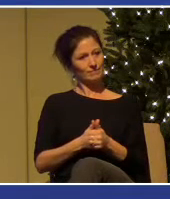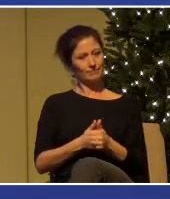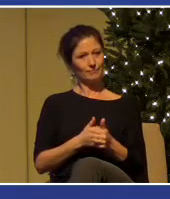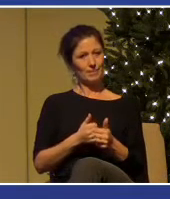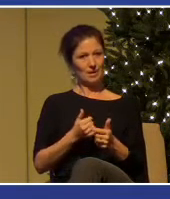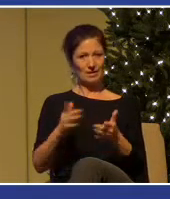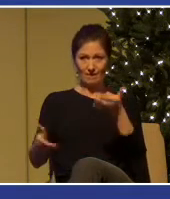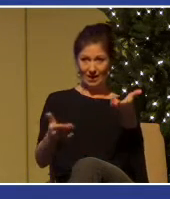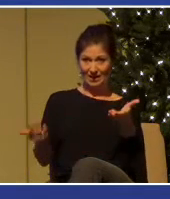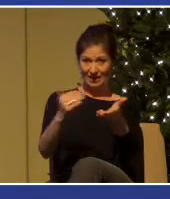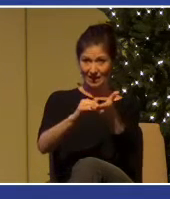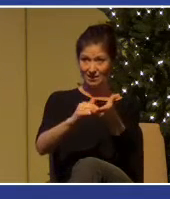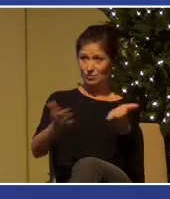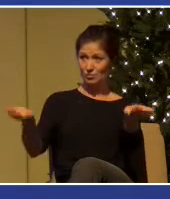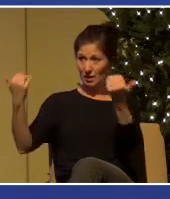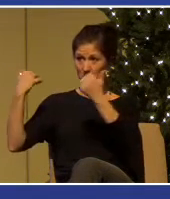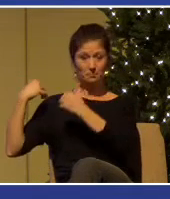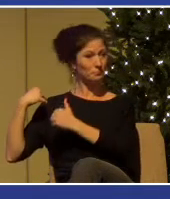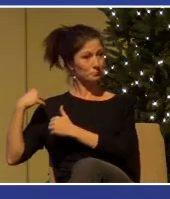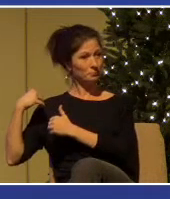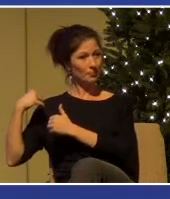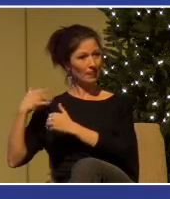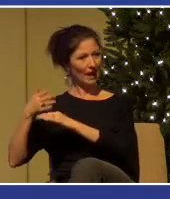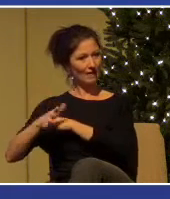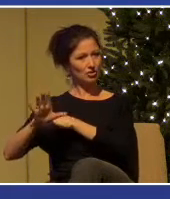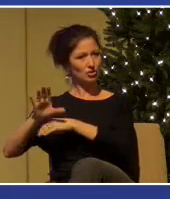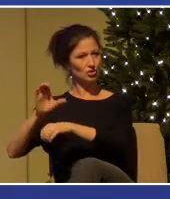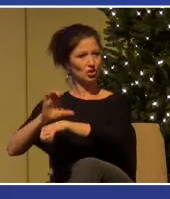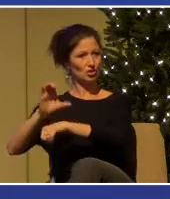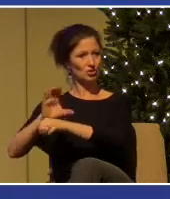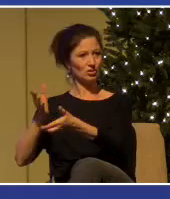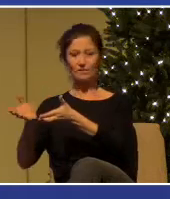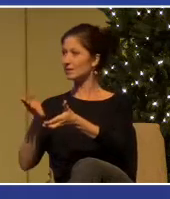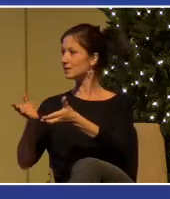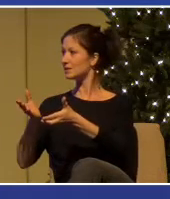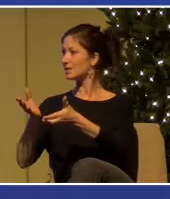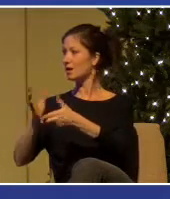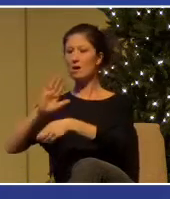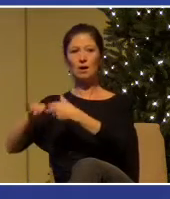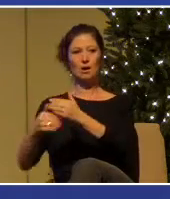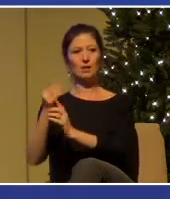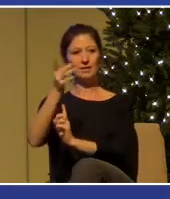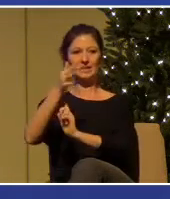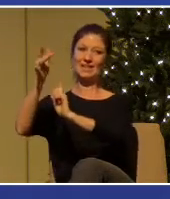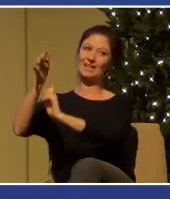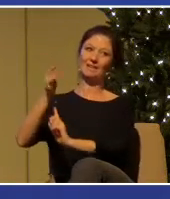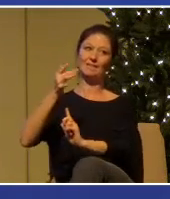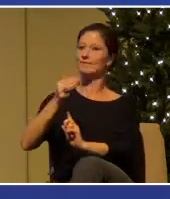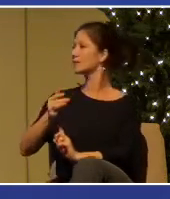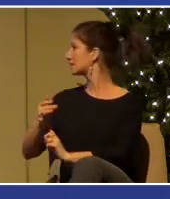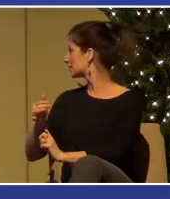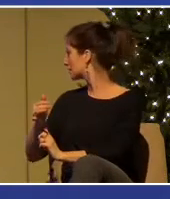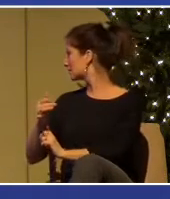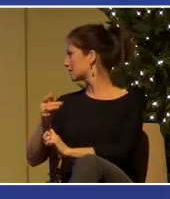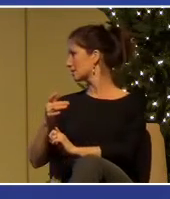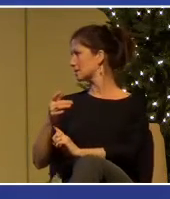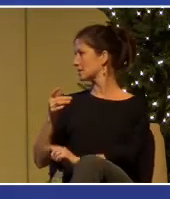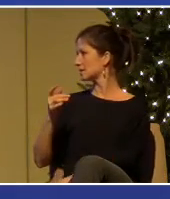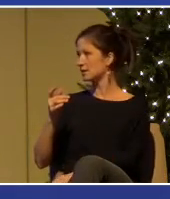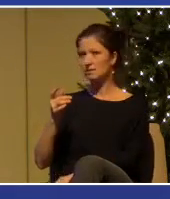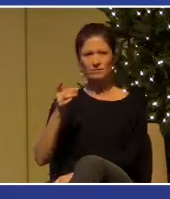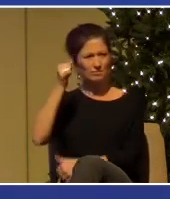forward and do it too, and we gathered, we had all those leaves then on those trees. We put those trees later on the